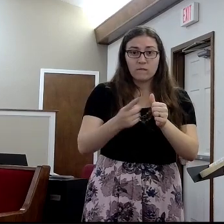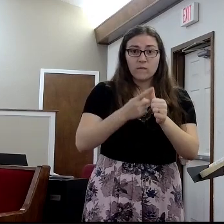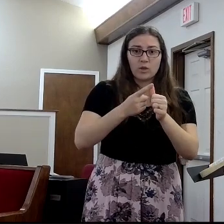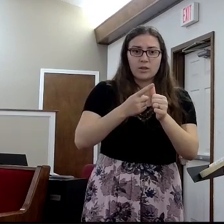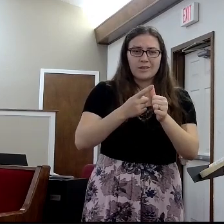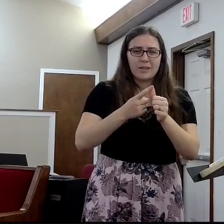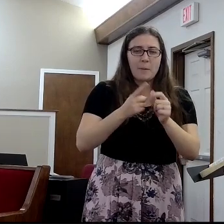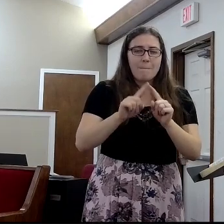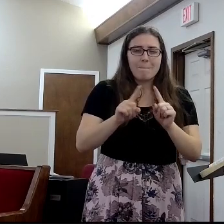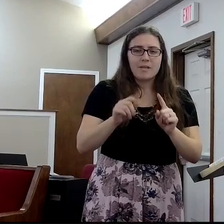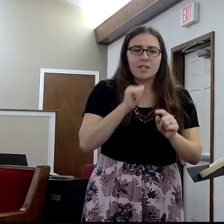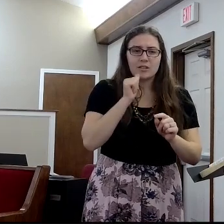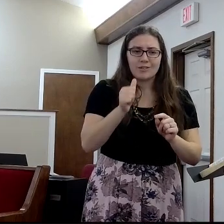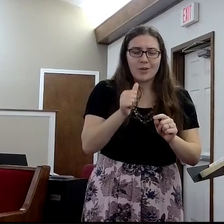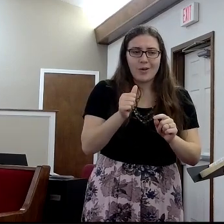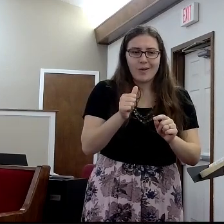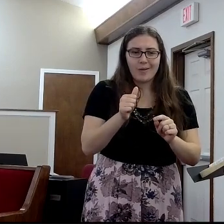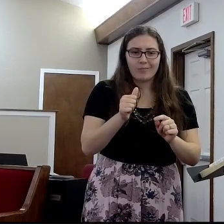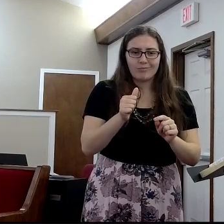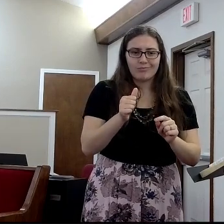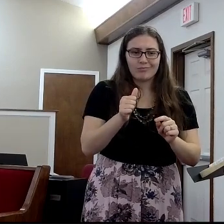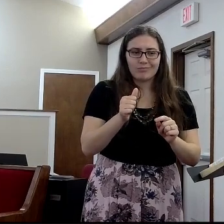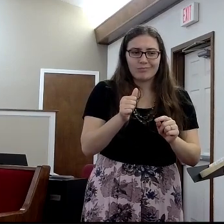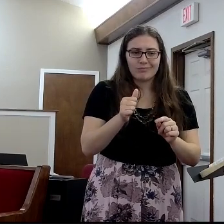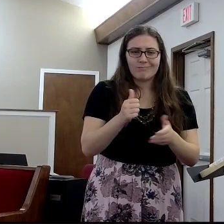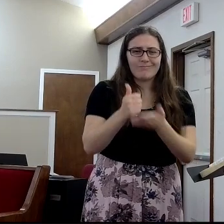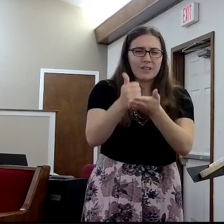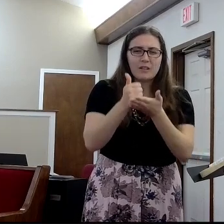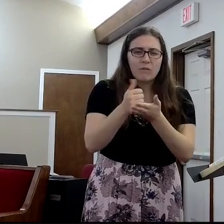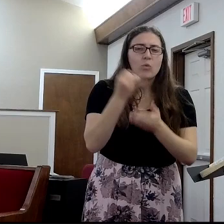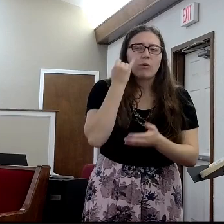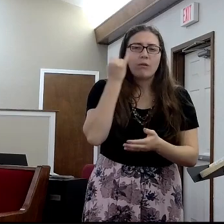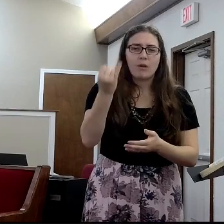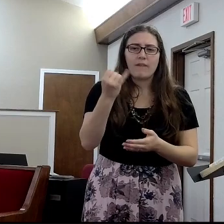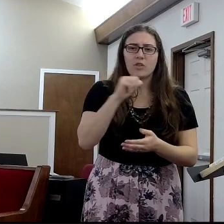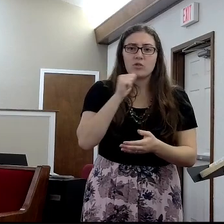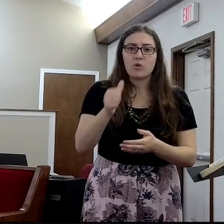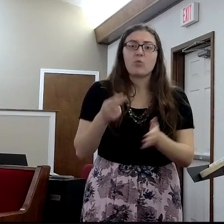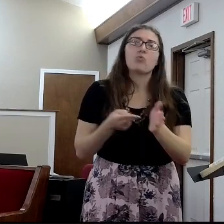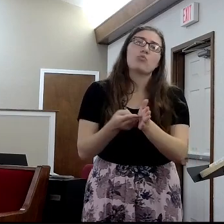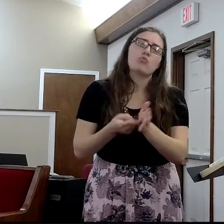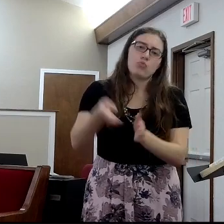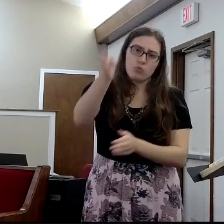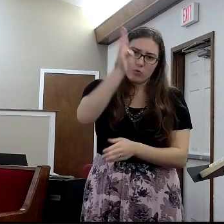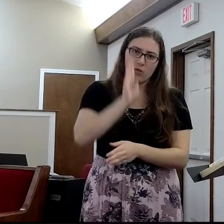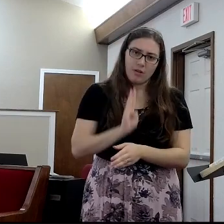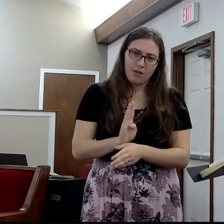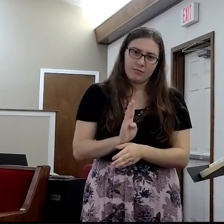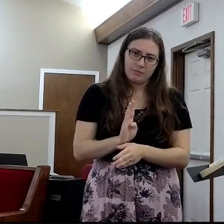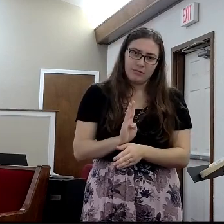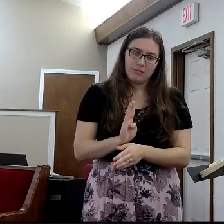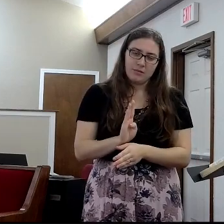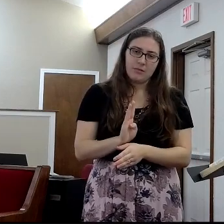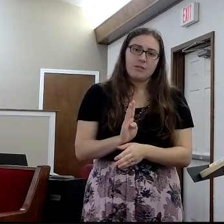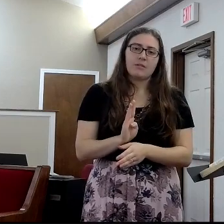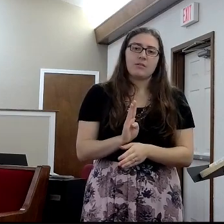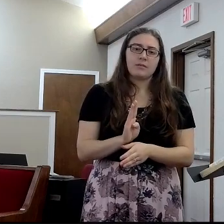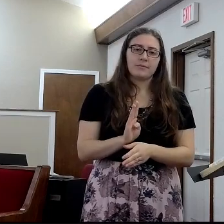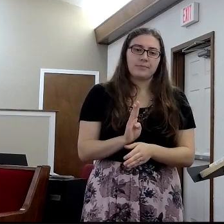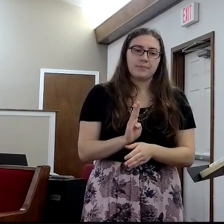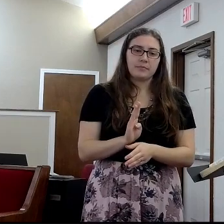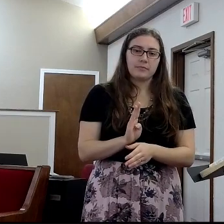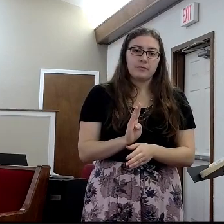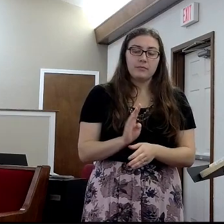to? It does no good if you're not praying to the one and only God. But that's who the mariners are praying